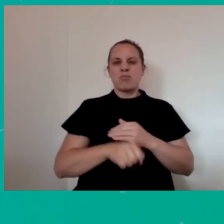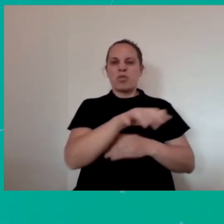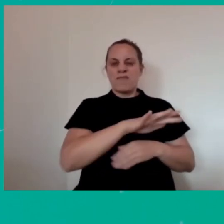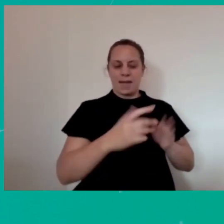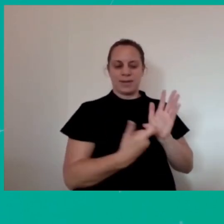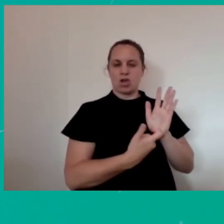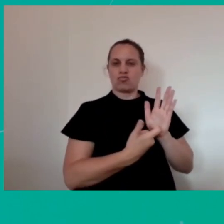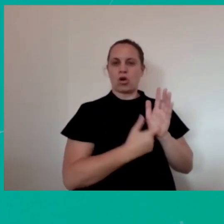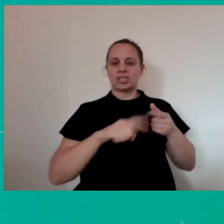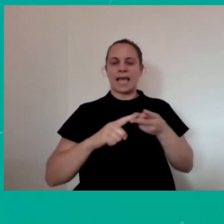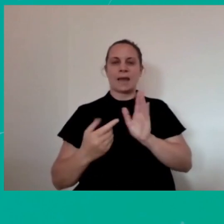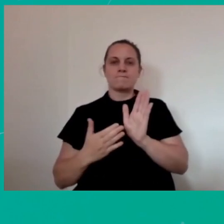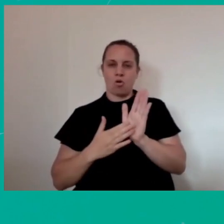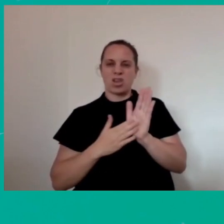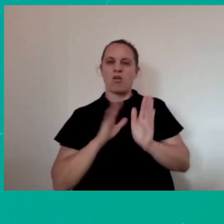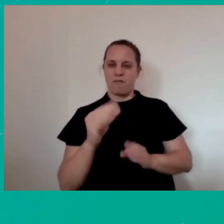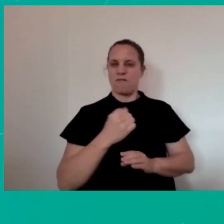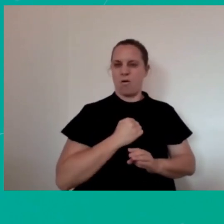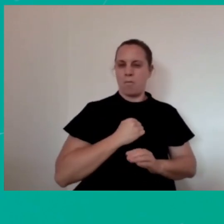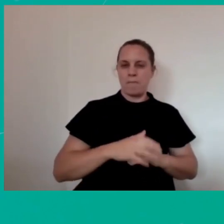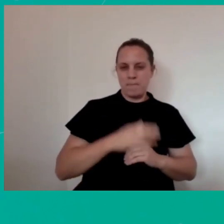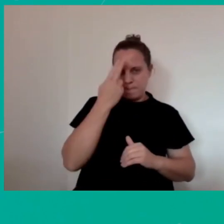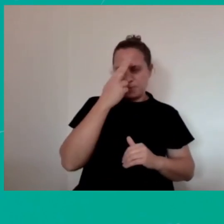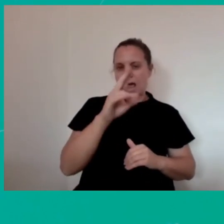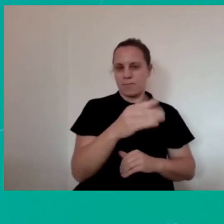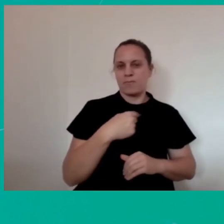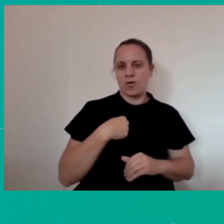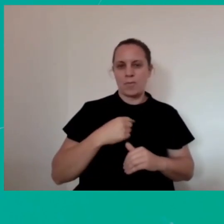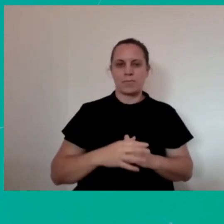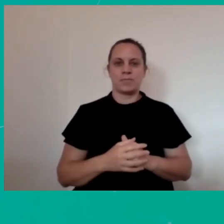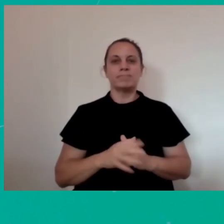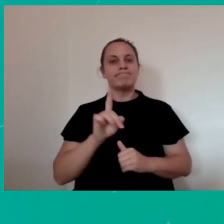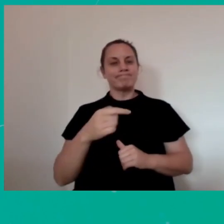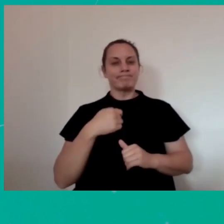tūturu, engare, he tamati whāngai ahau.